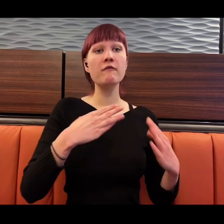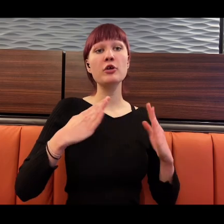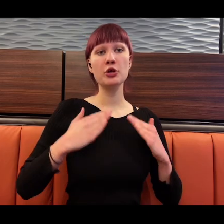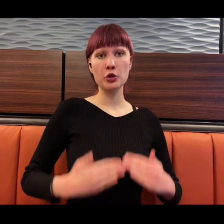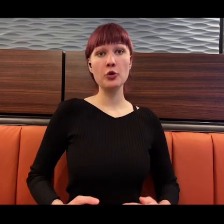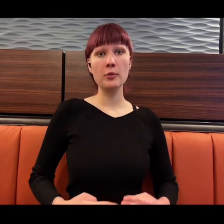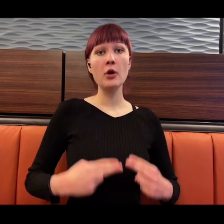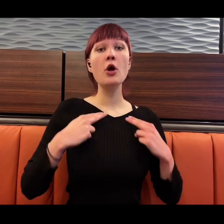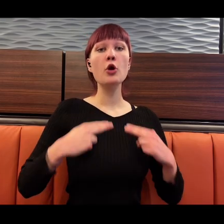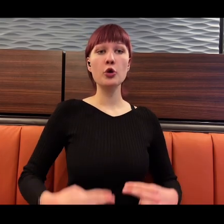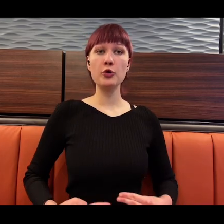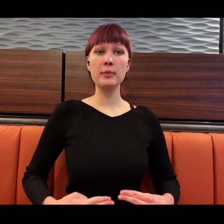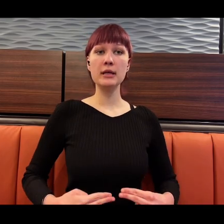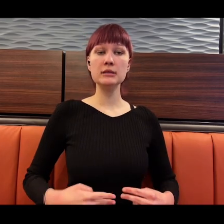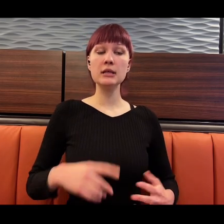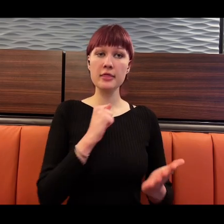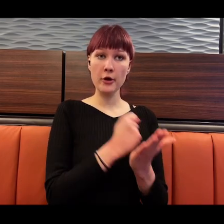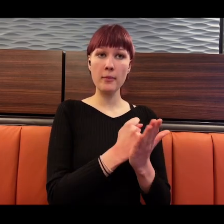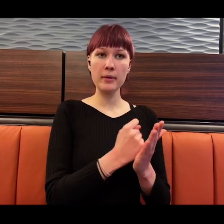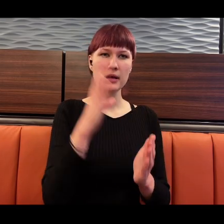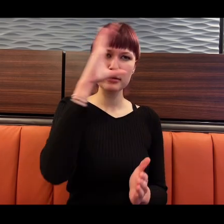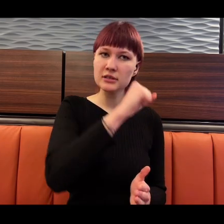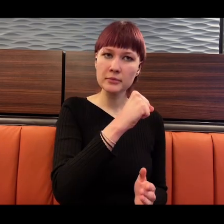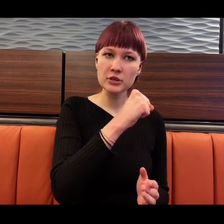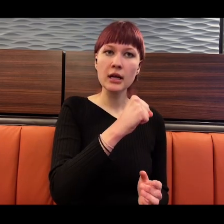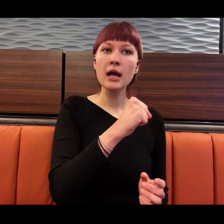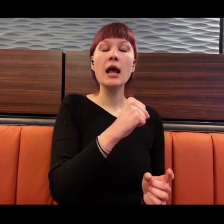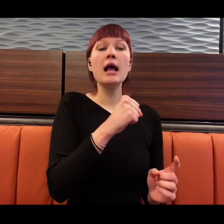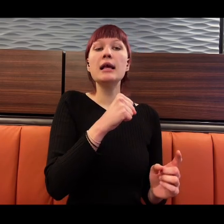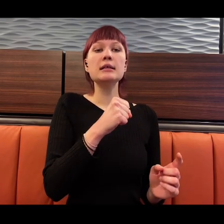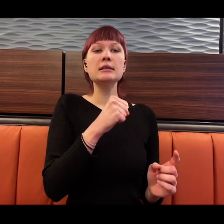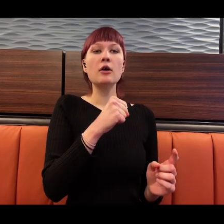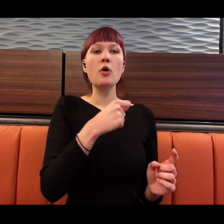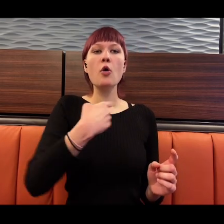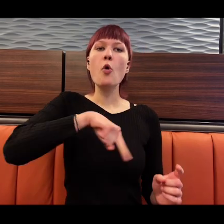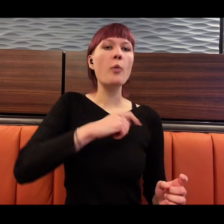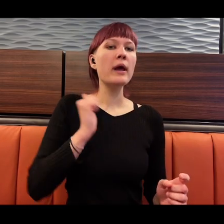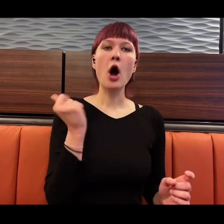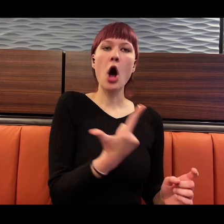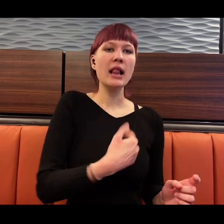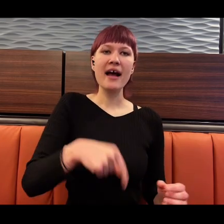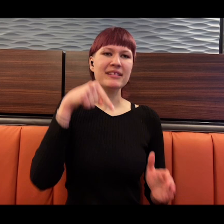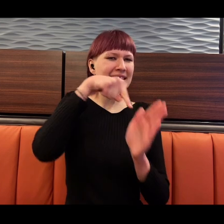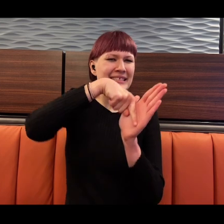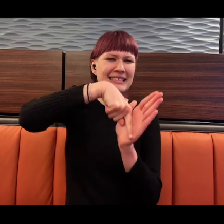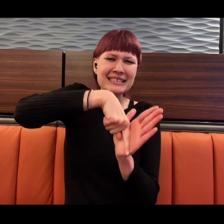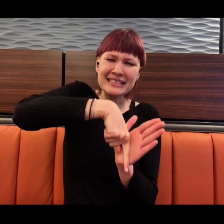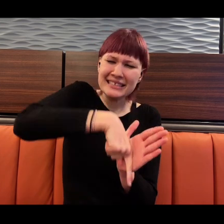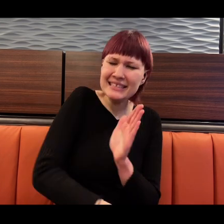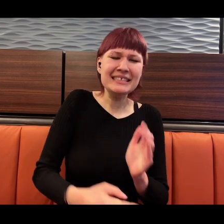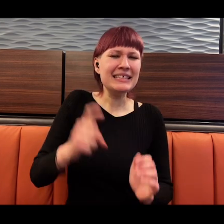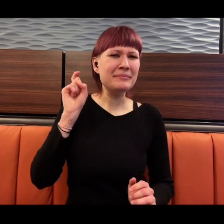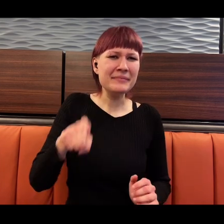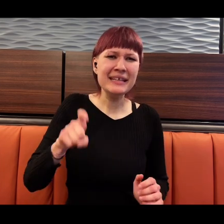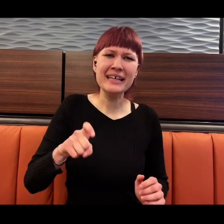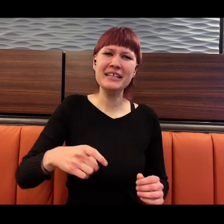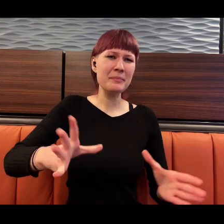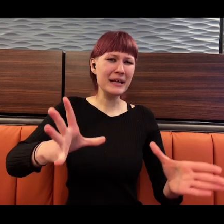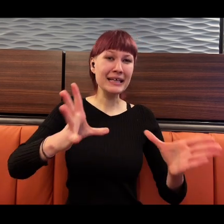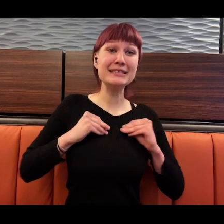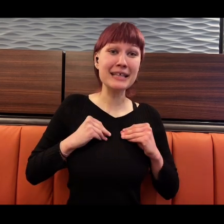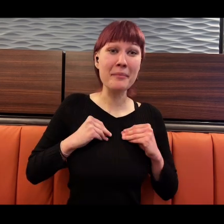this deep need to be accepted for who we are unconditionally. And so humanist